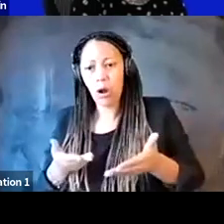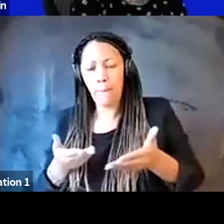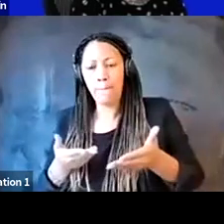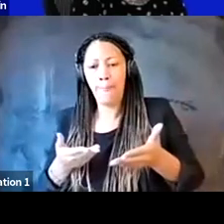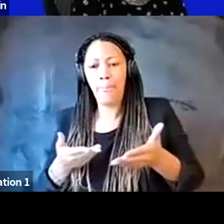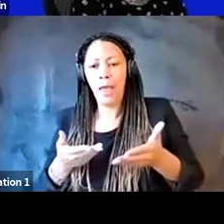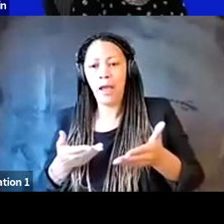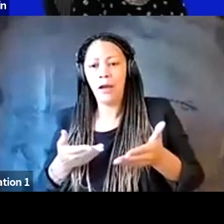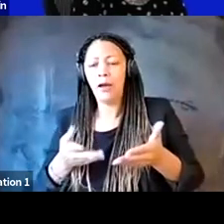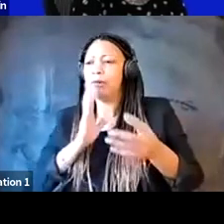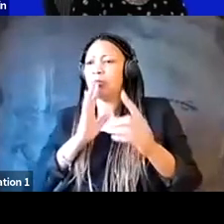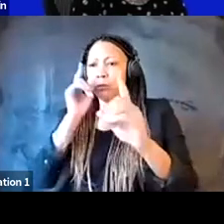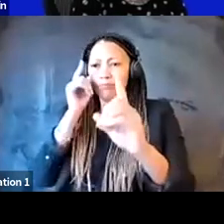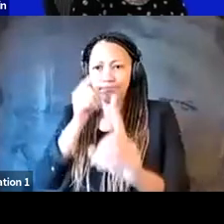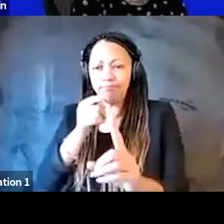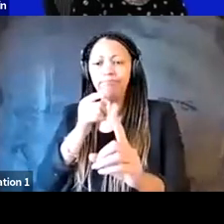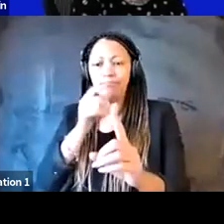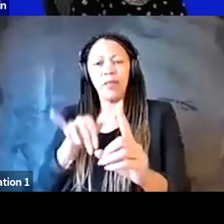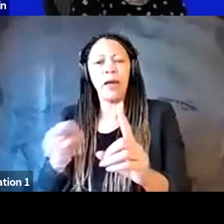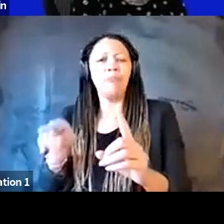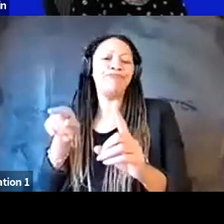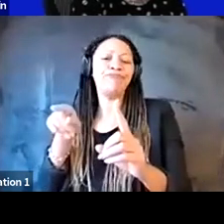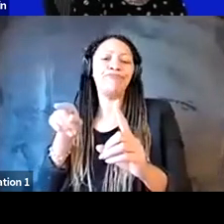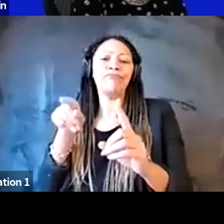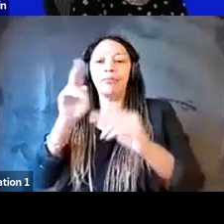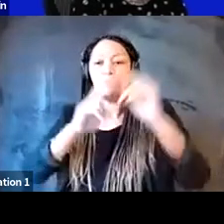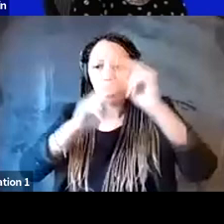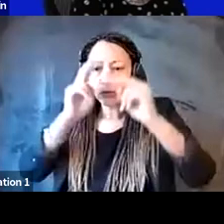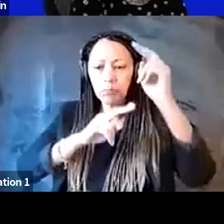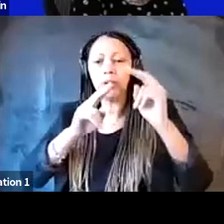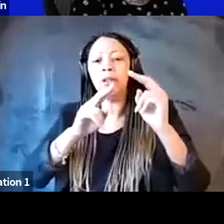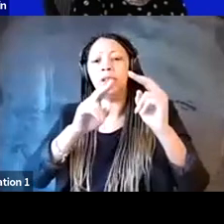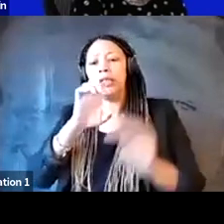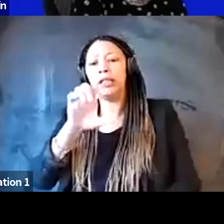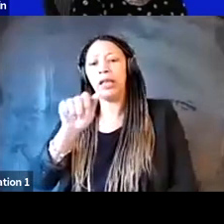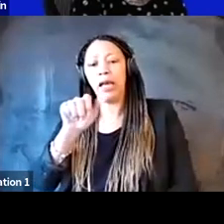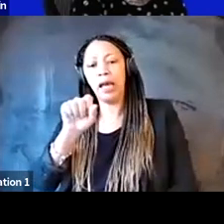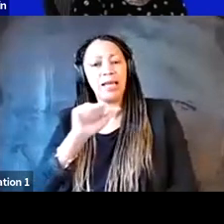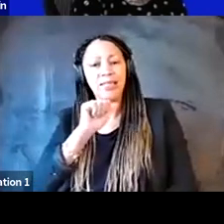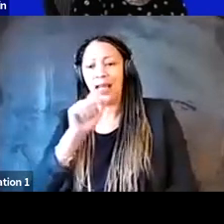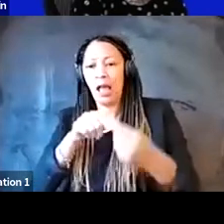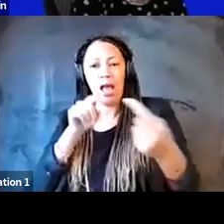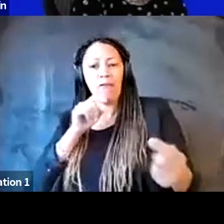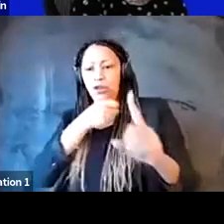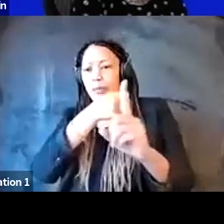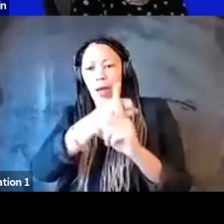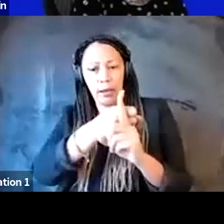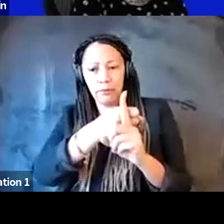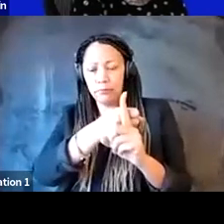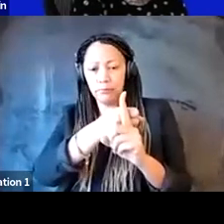speak more directly to that. You know, infrastructure, the EAS did not find any adverse impact on